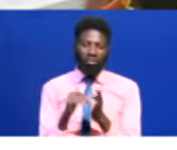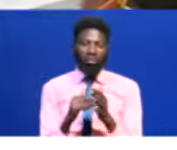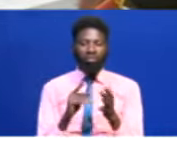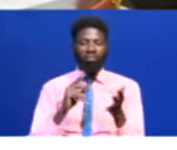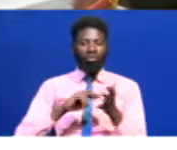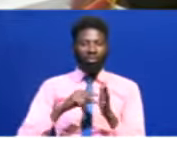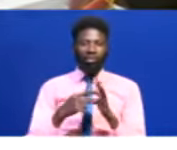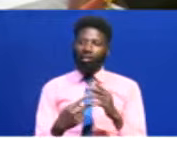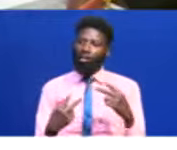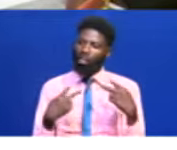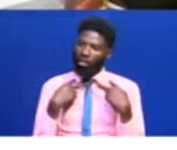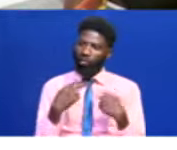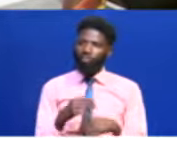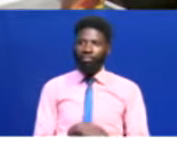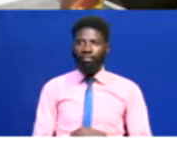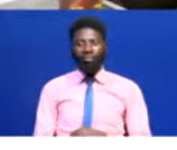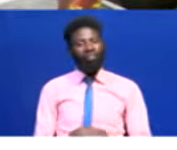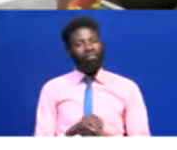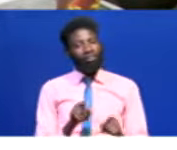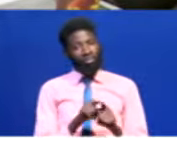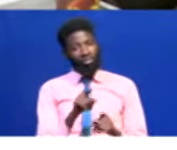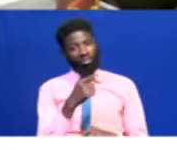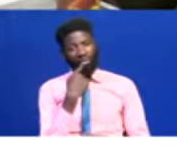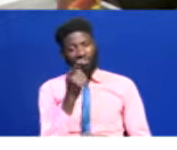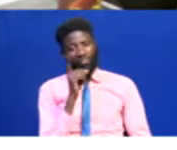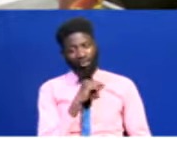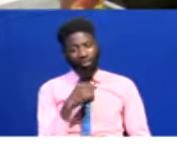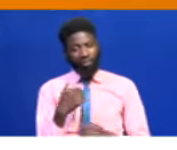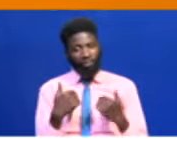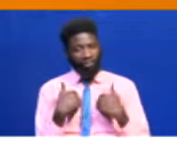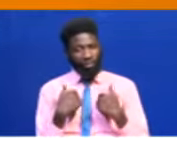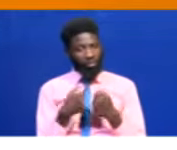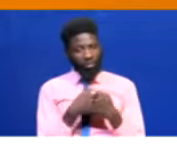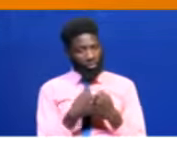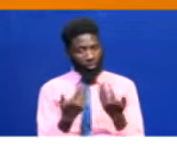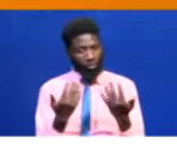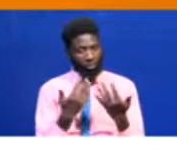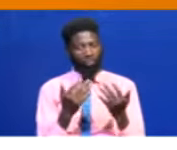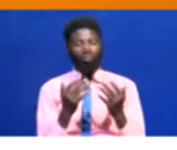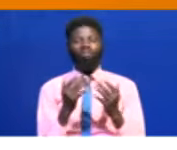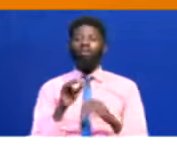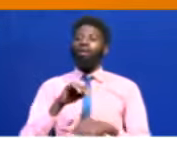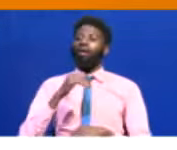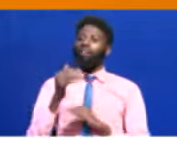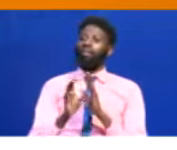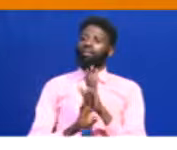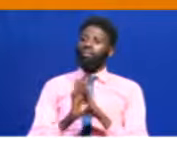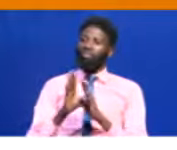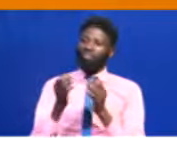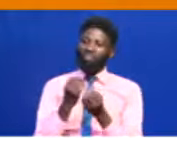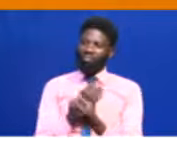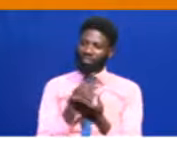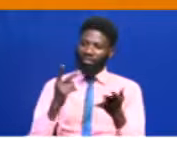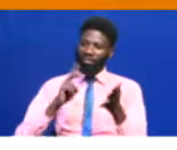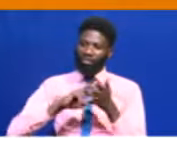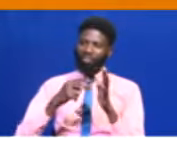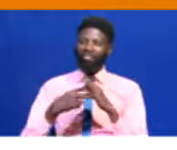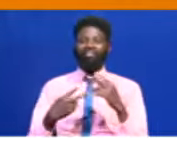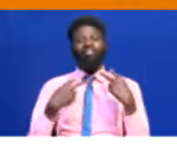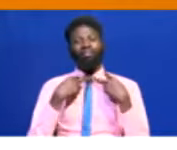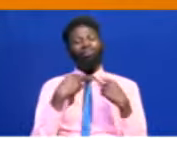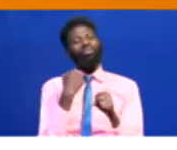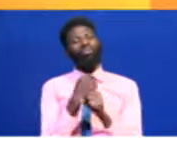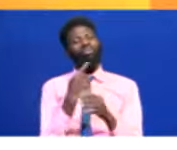projects. Stalled projects, yes. And as you've said, you have issues, especially when it comes to the urban development, stalled projects. What